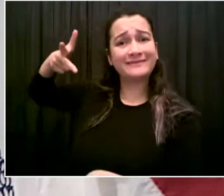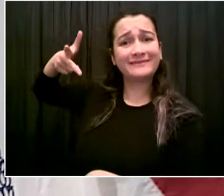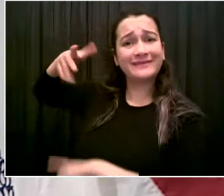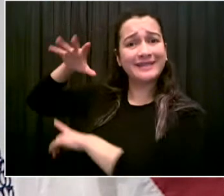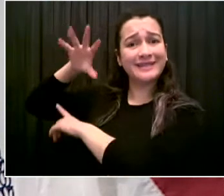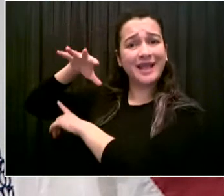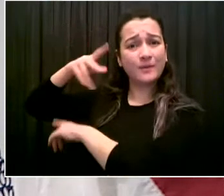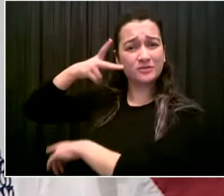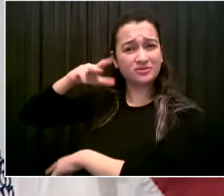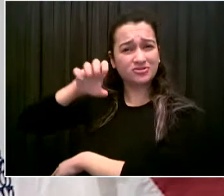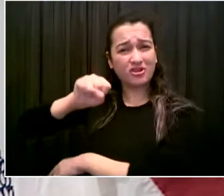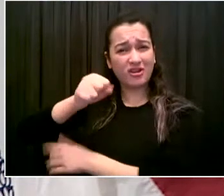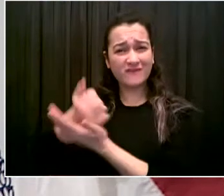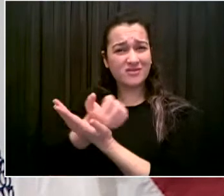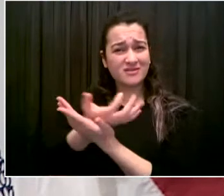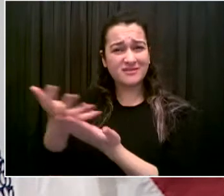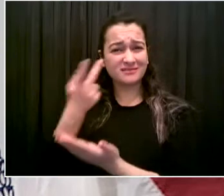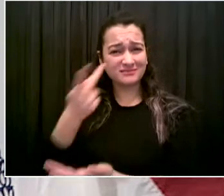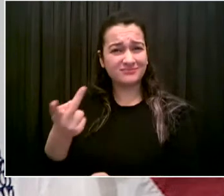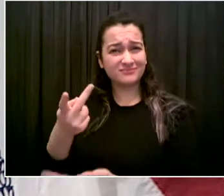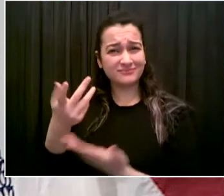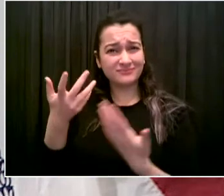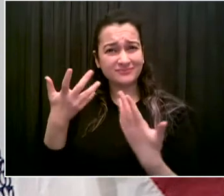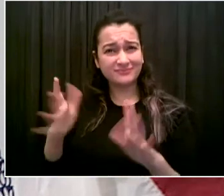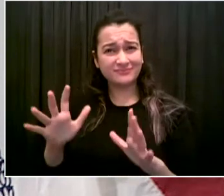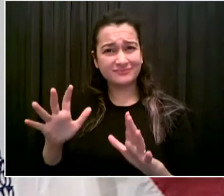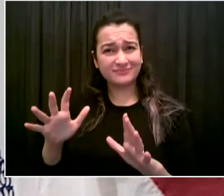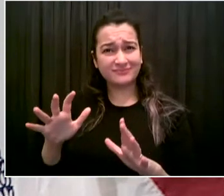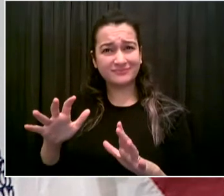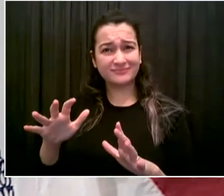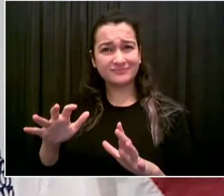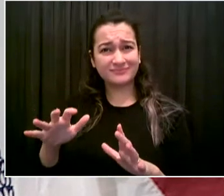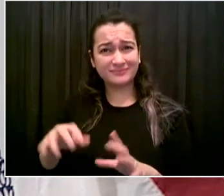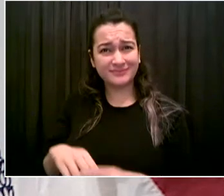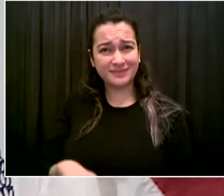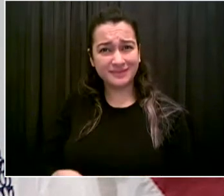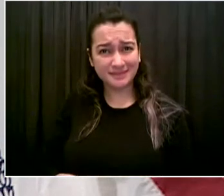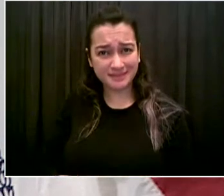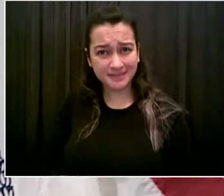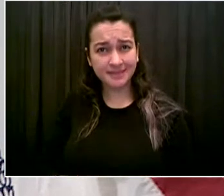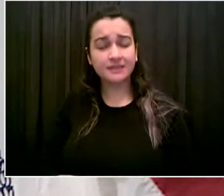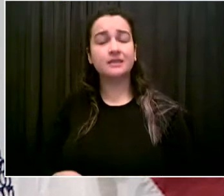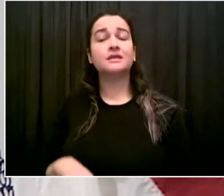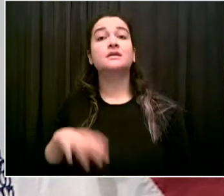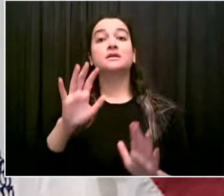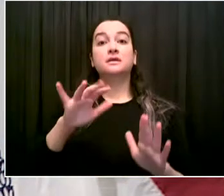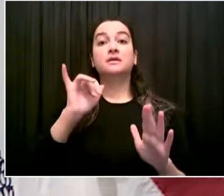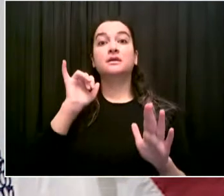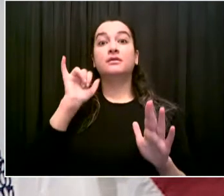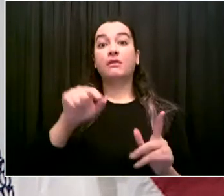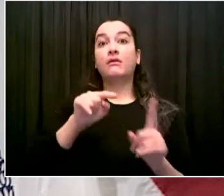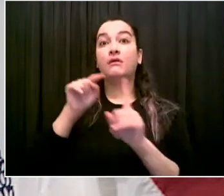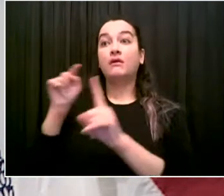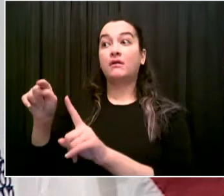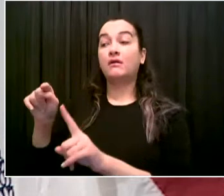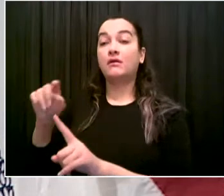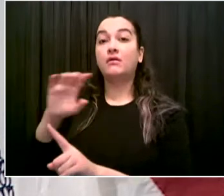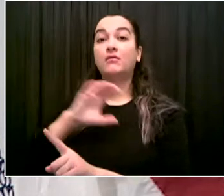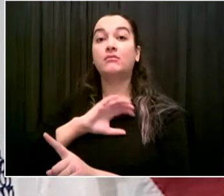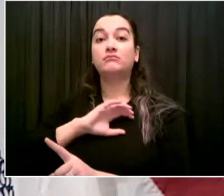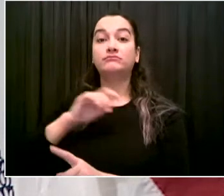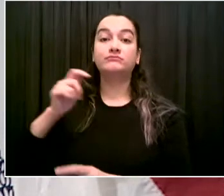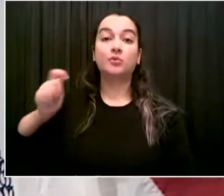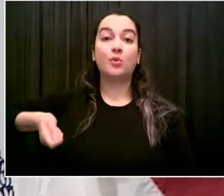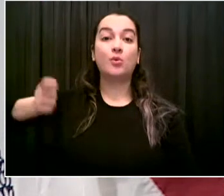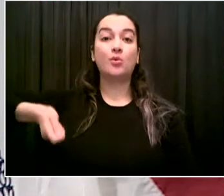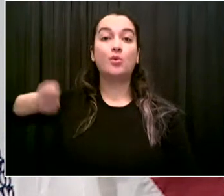has ignored our request for a copy of the video. Firstly, I was wondering if you agree with these decisions that the commissioner makes to